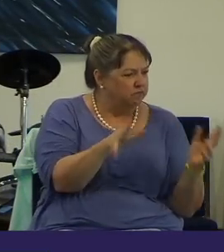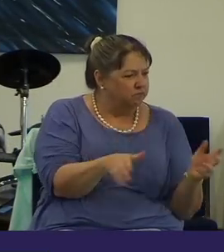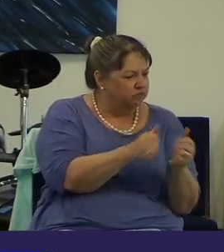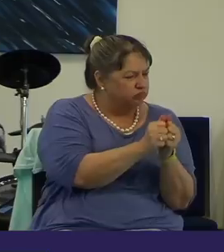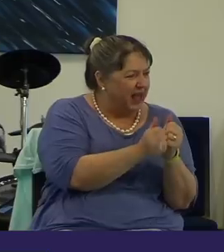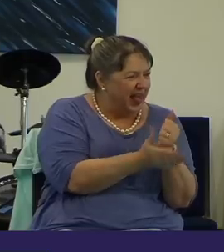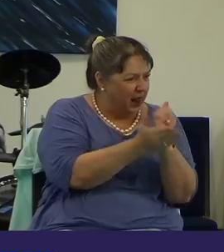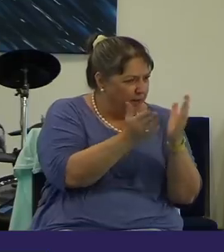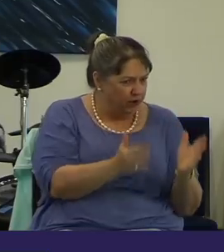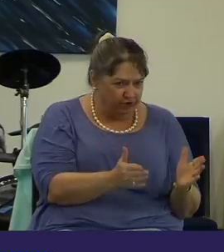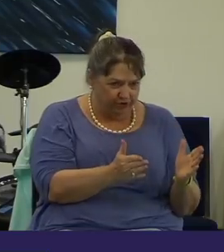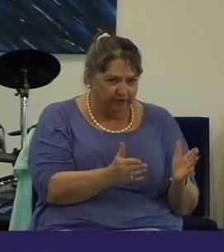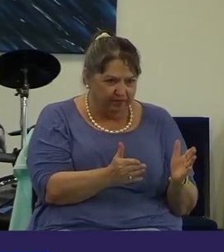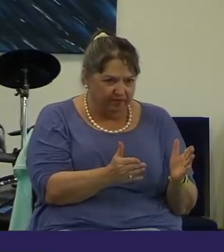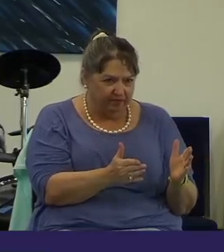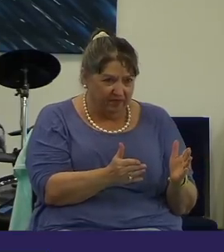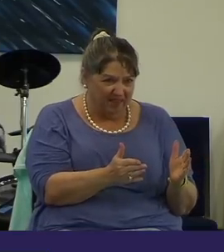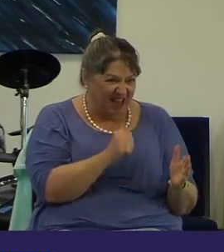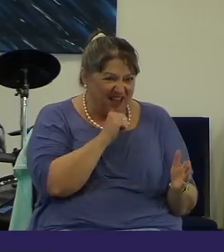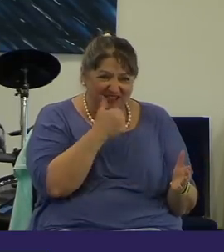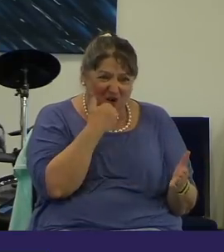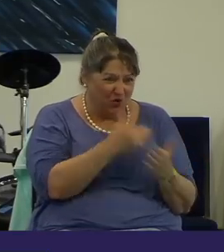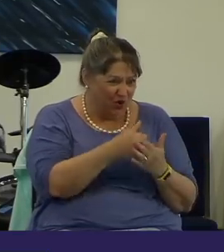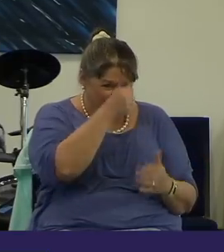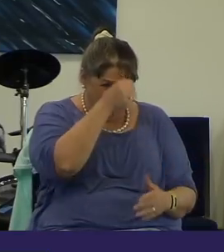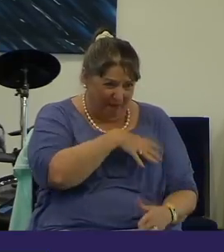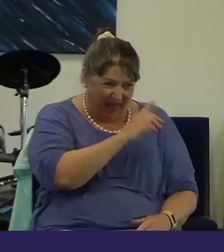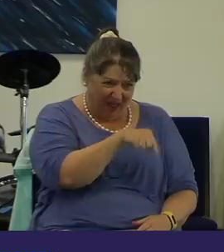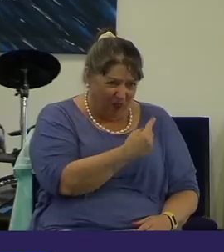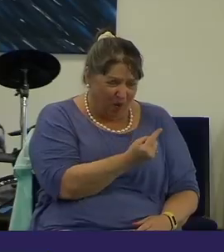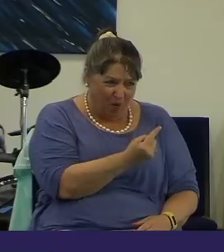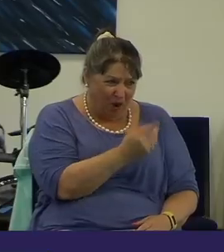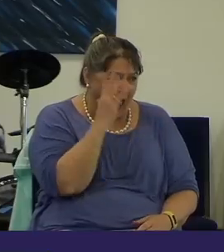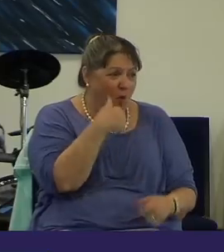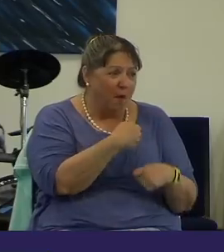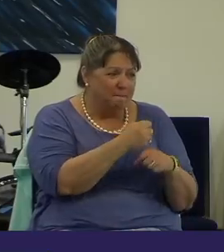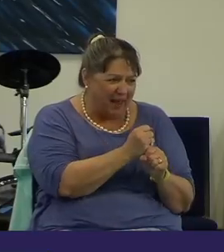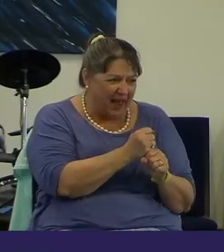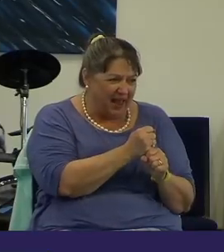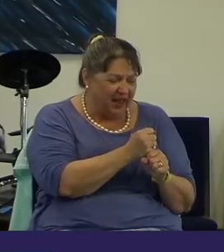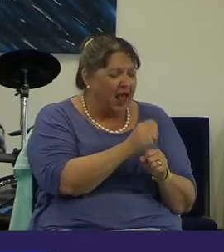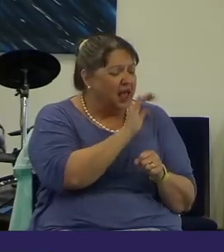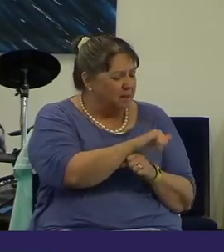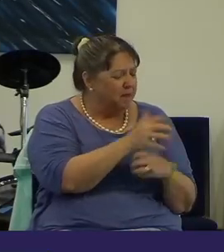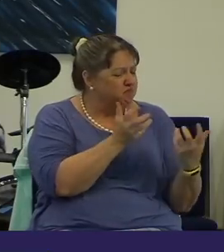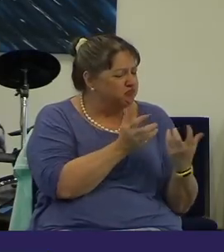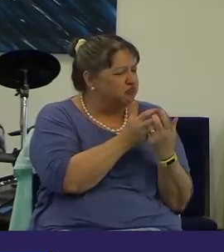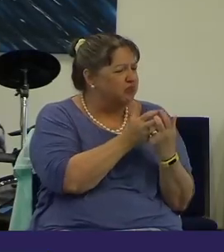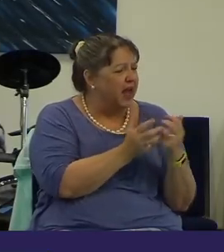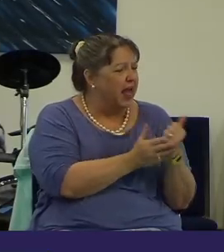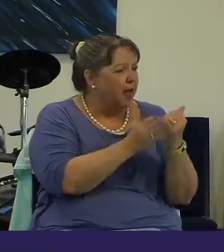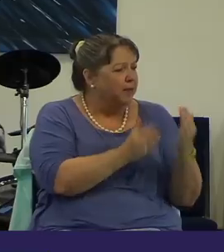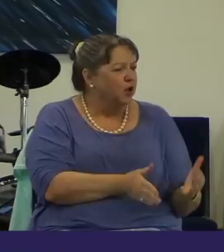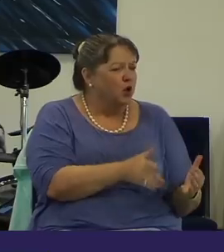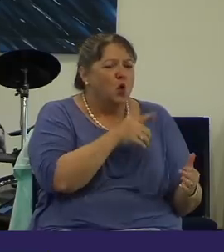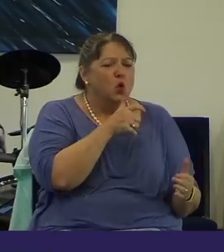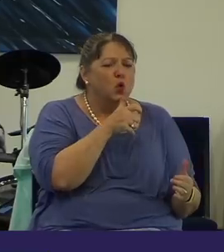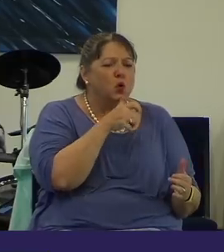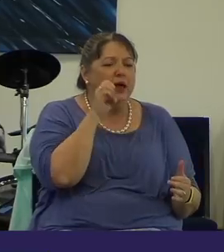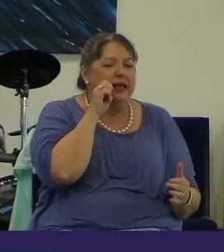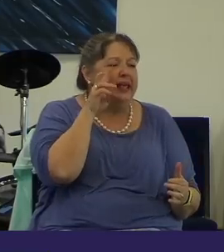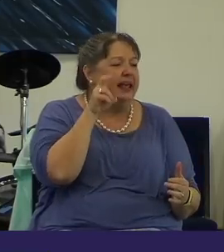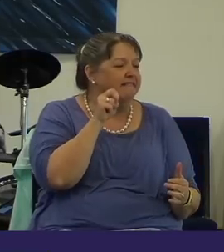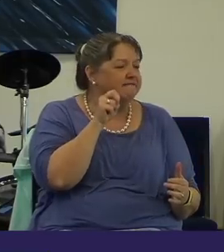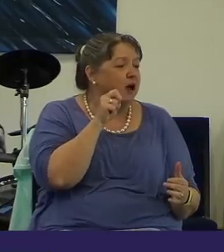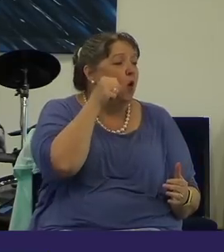helper. It is not good for man to be alone. I will make him a suitable helper. That helper, of course, was Eve, a woman,